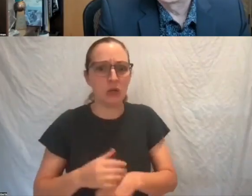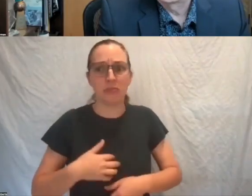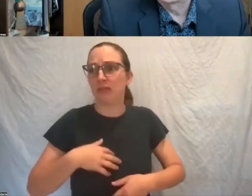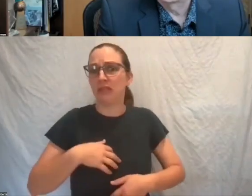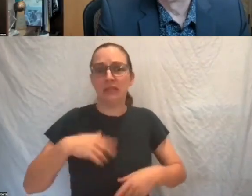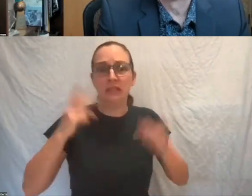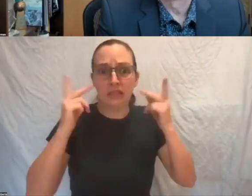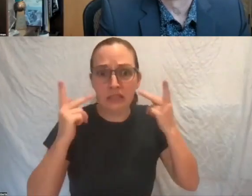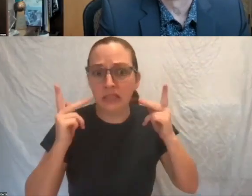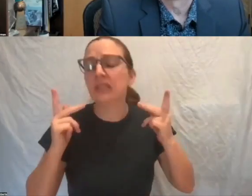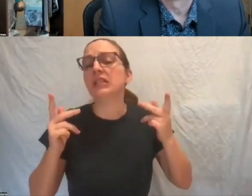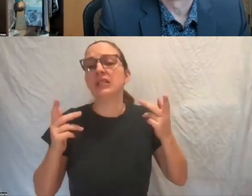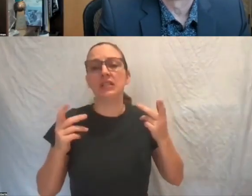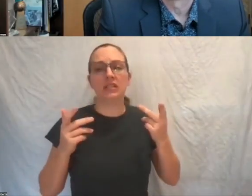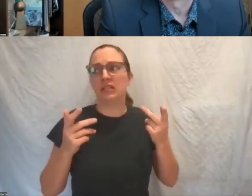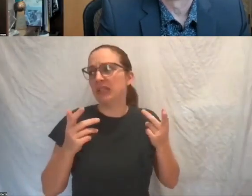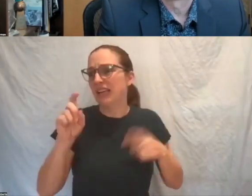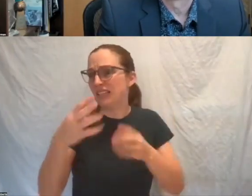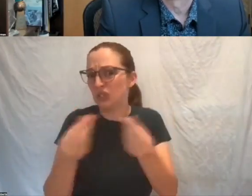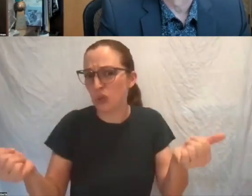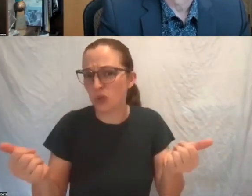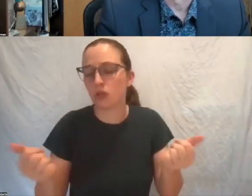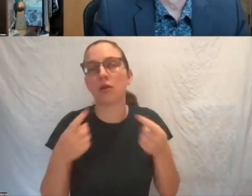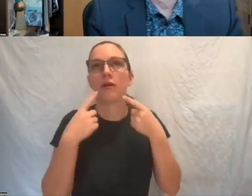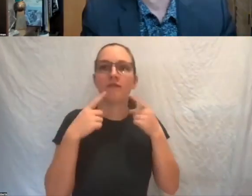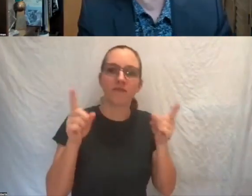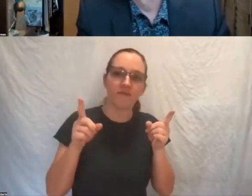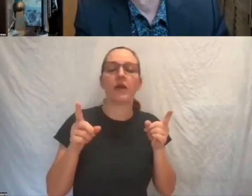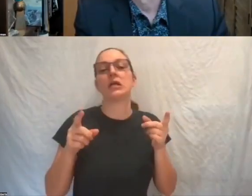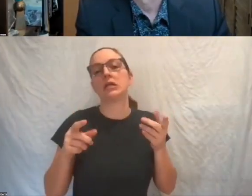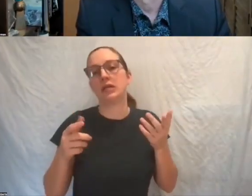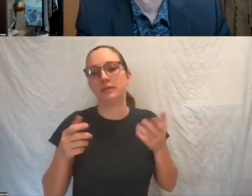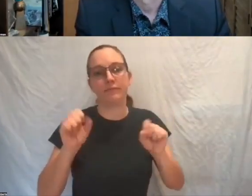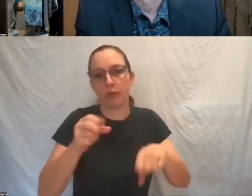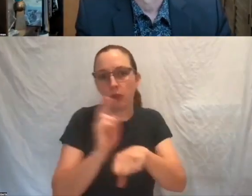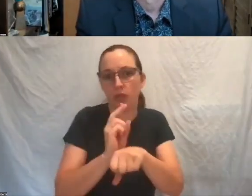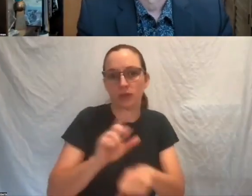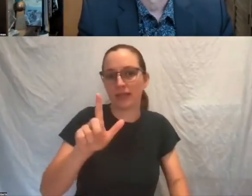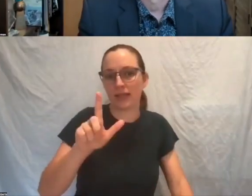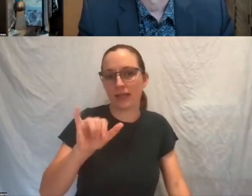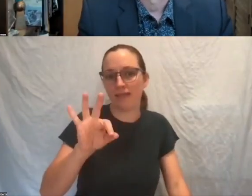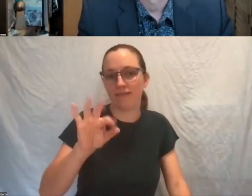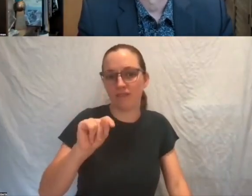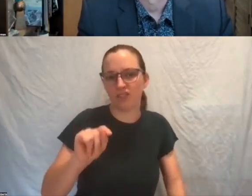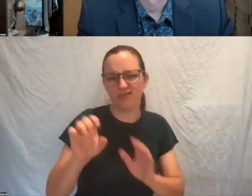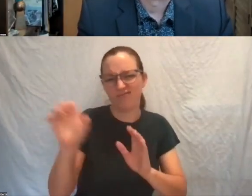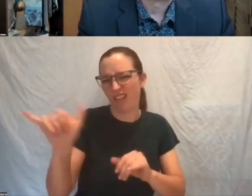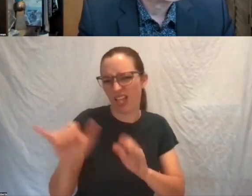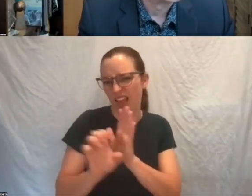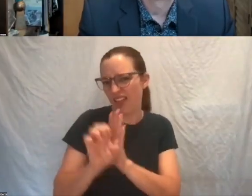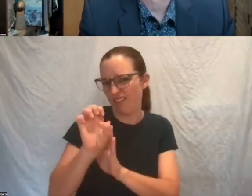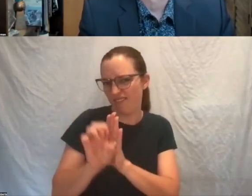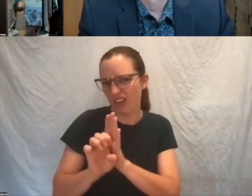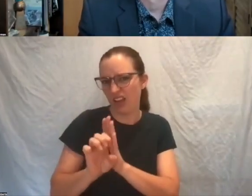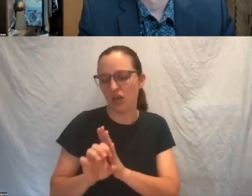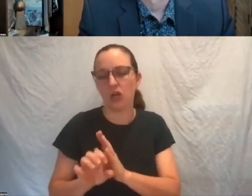then finding a solution, which we ended up using a lift ultimately. Instead, that was up to